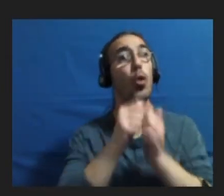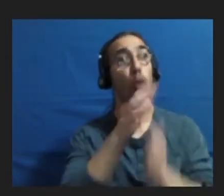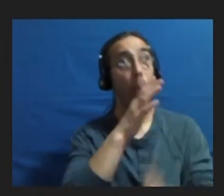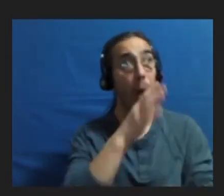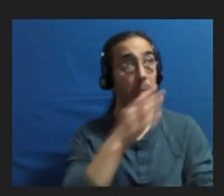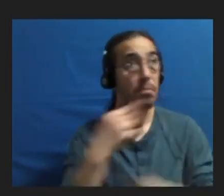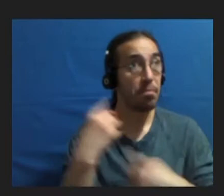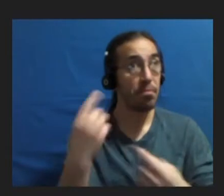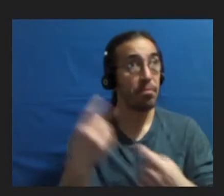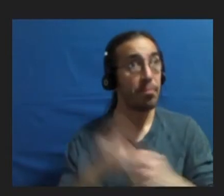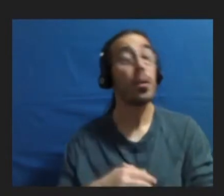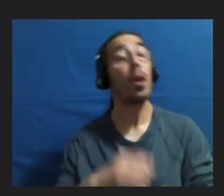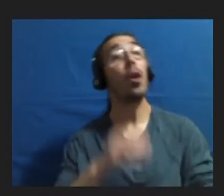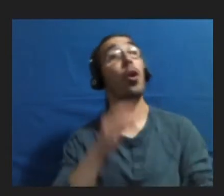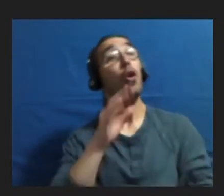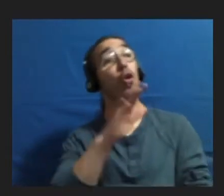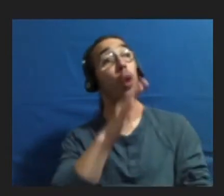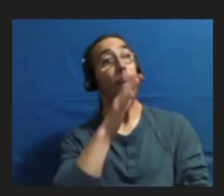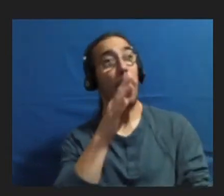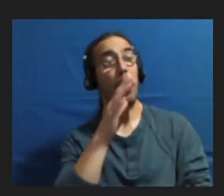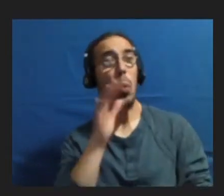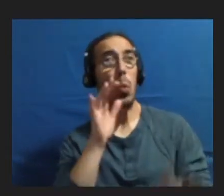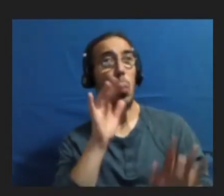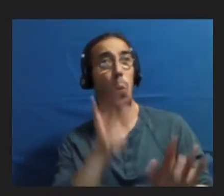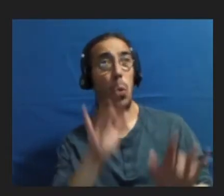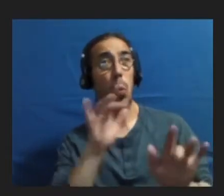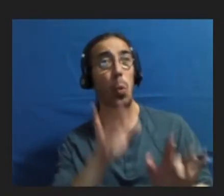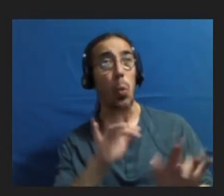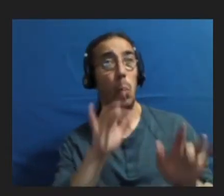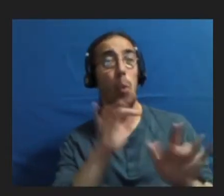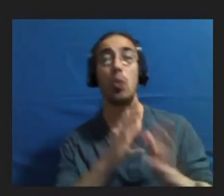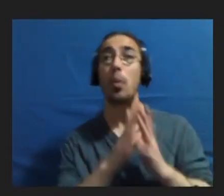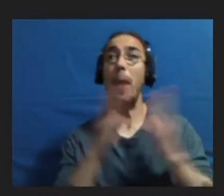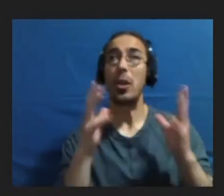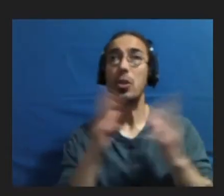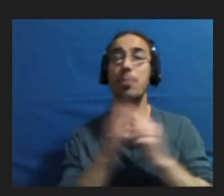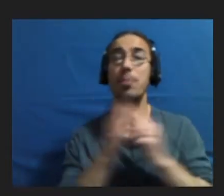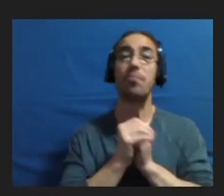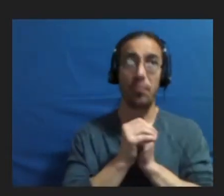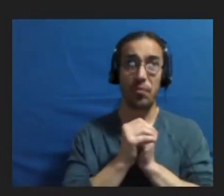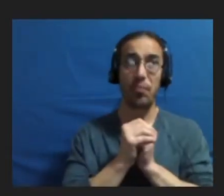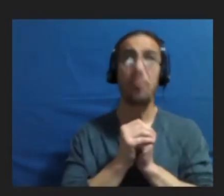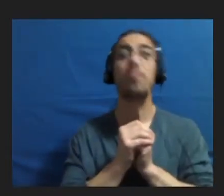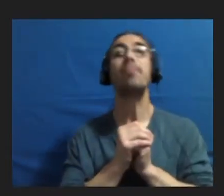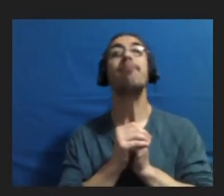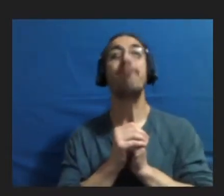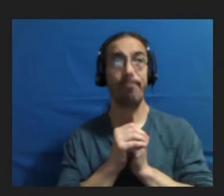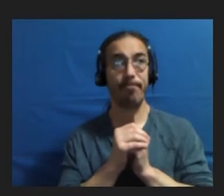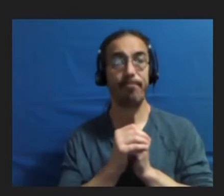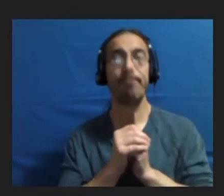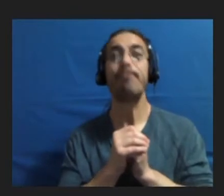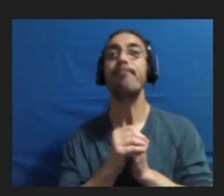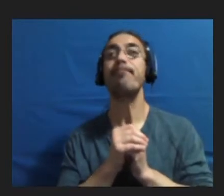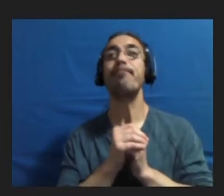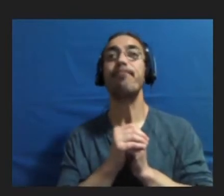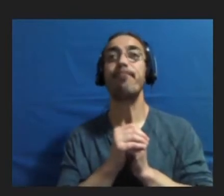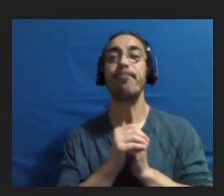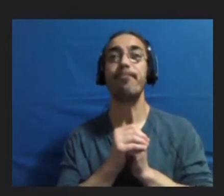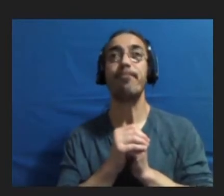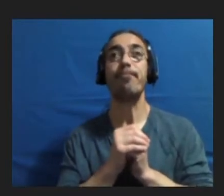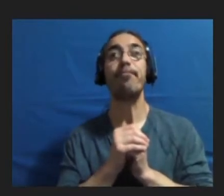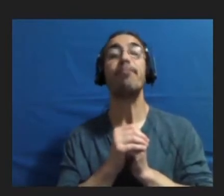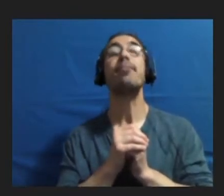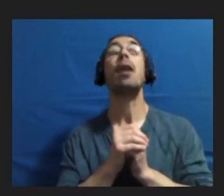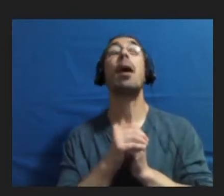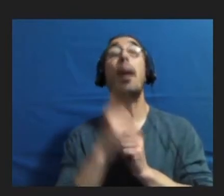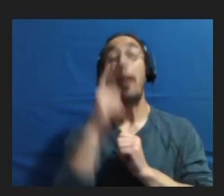and she mourns that so much, that she didn't have that connection to